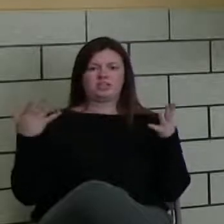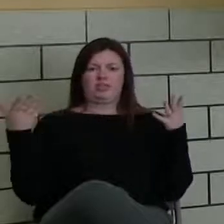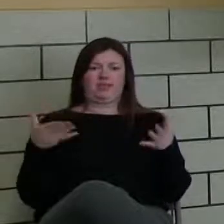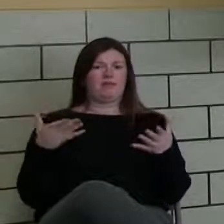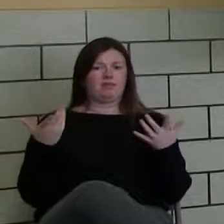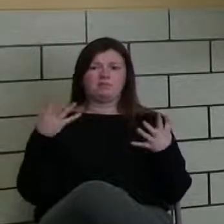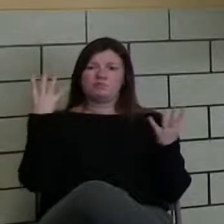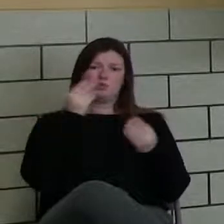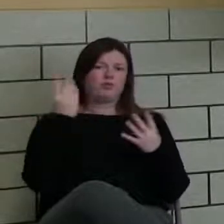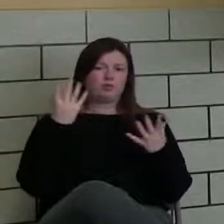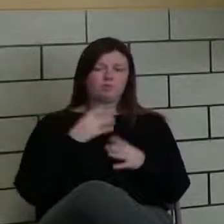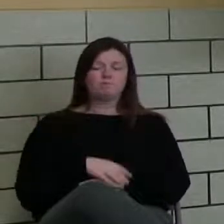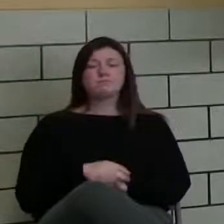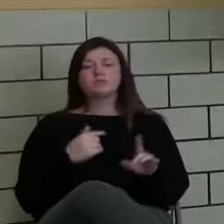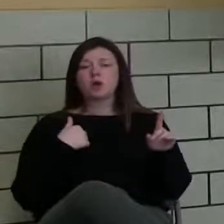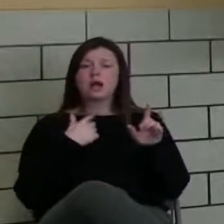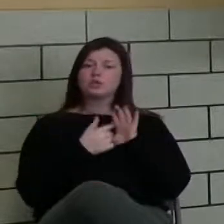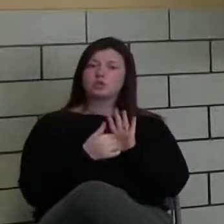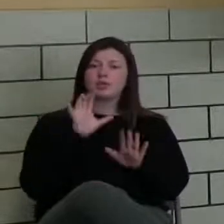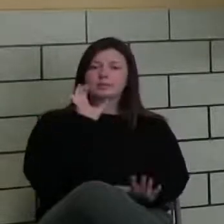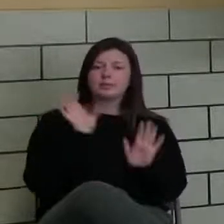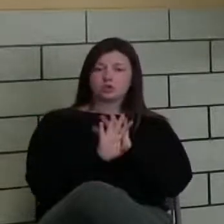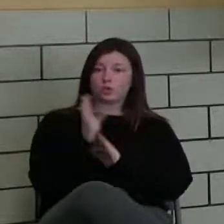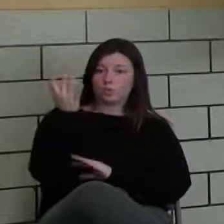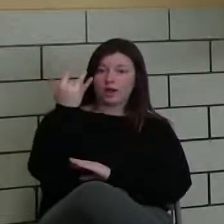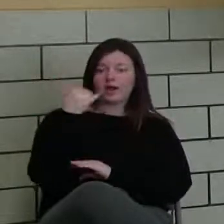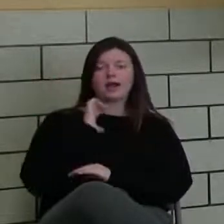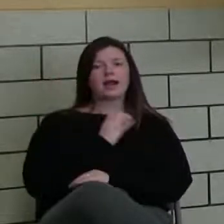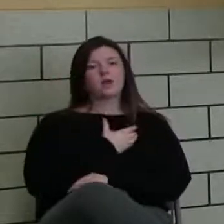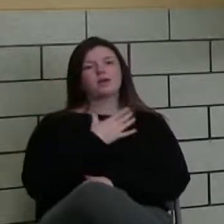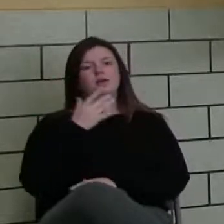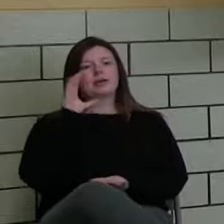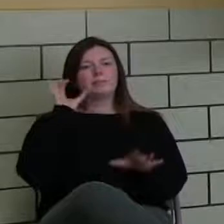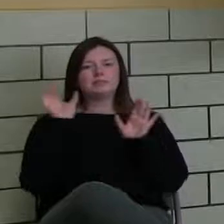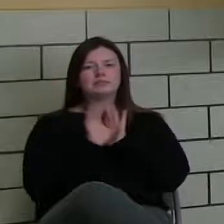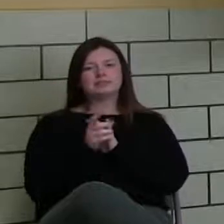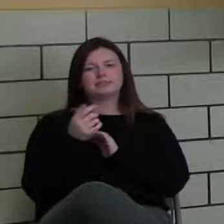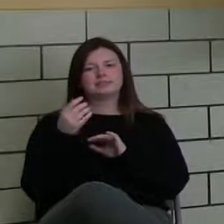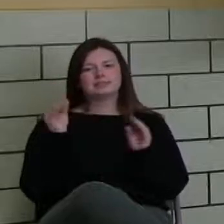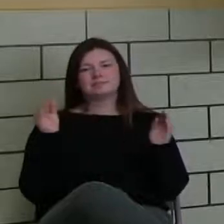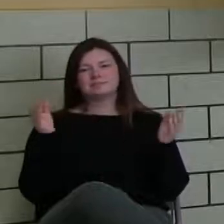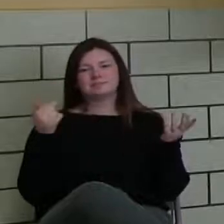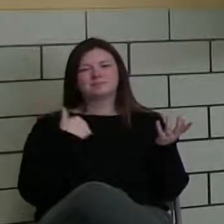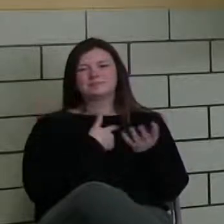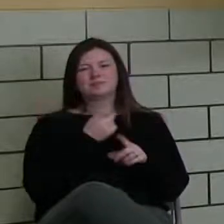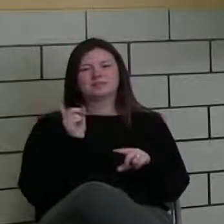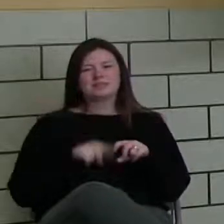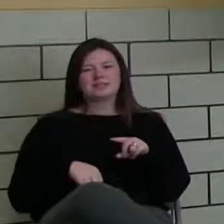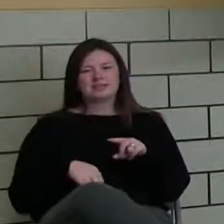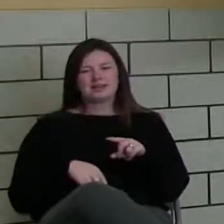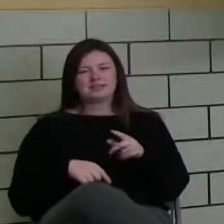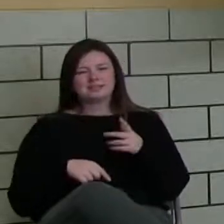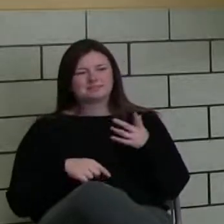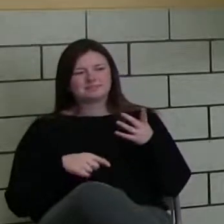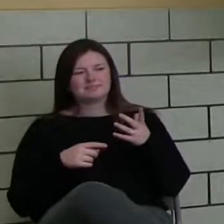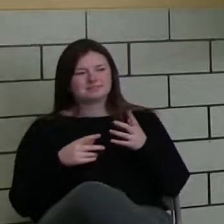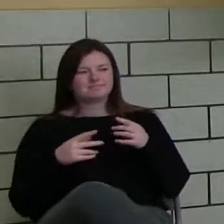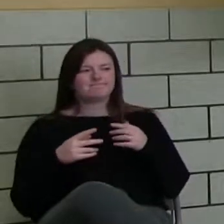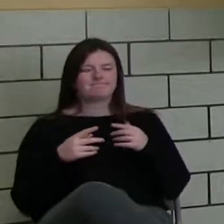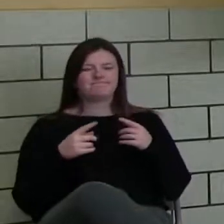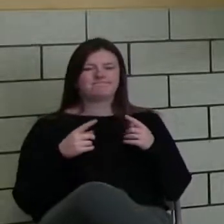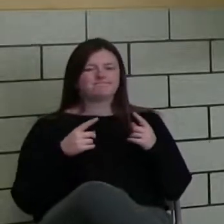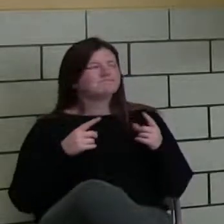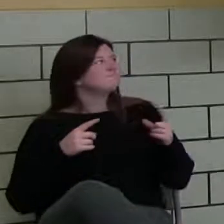showed that picture just because our images, we don't have the ability to fold them in to really see what that building looks like. We just have